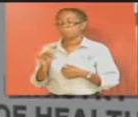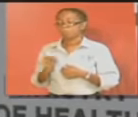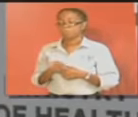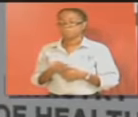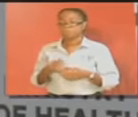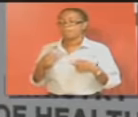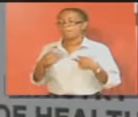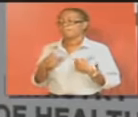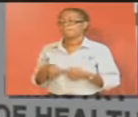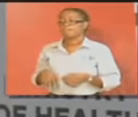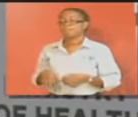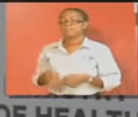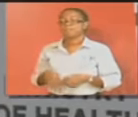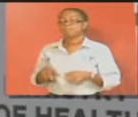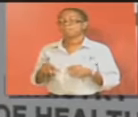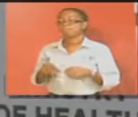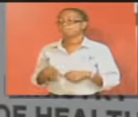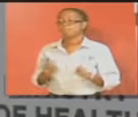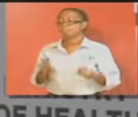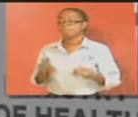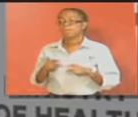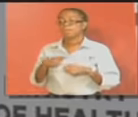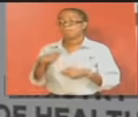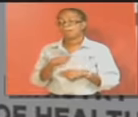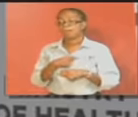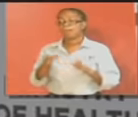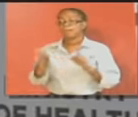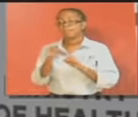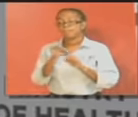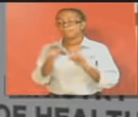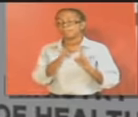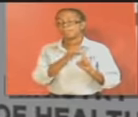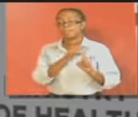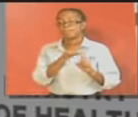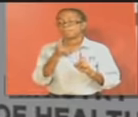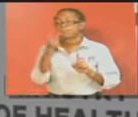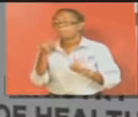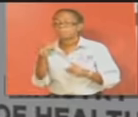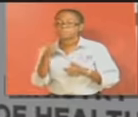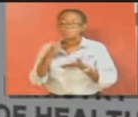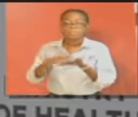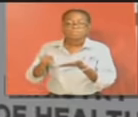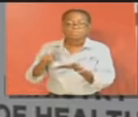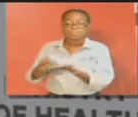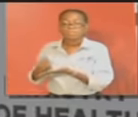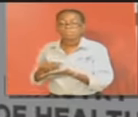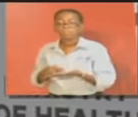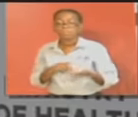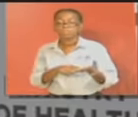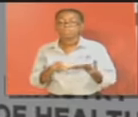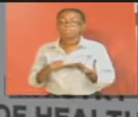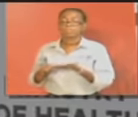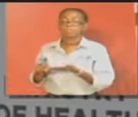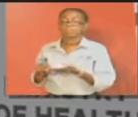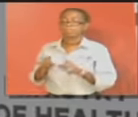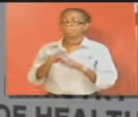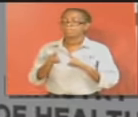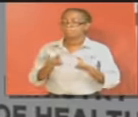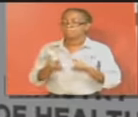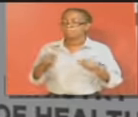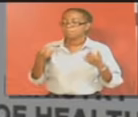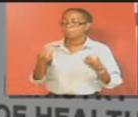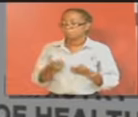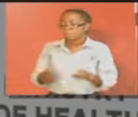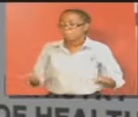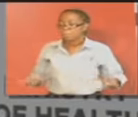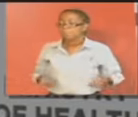we have been doing and the information that we've received has shown gatherings in other places, including the bars, including the religious